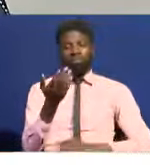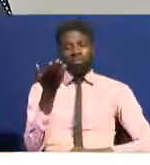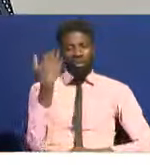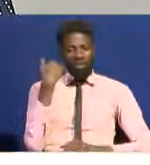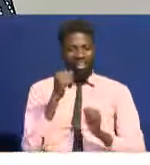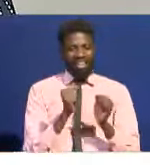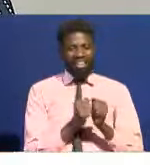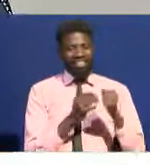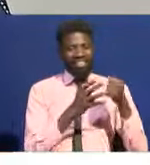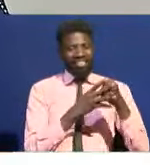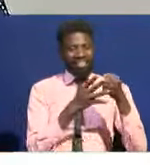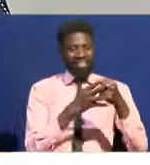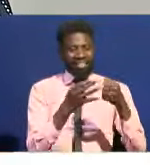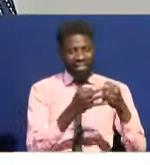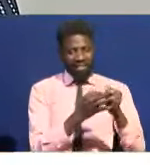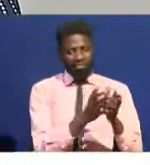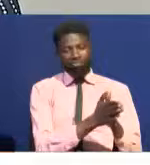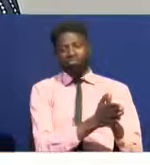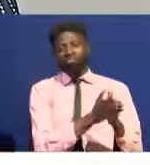1998 to